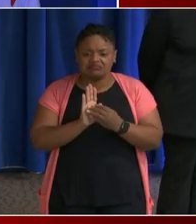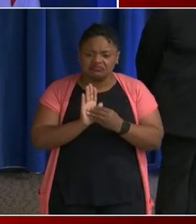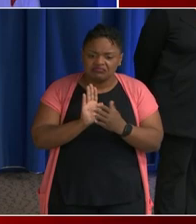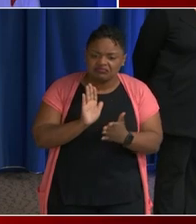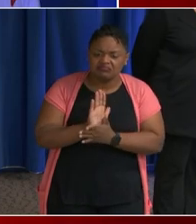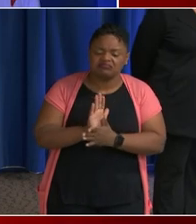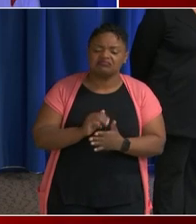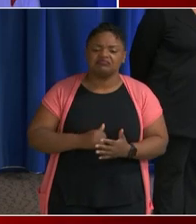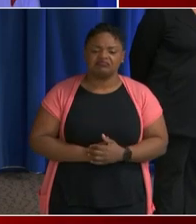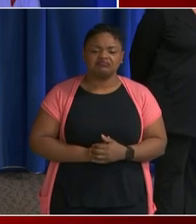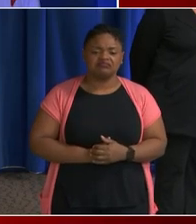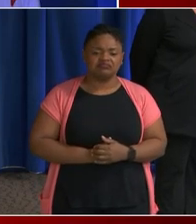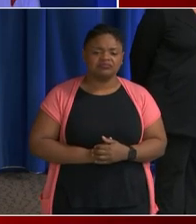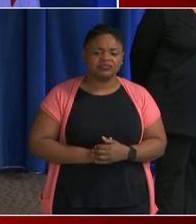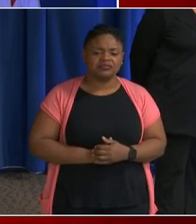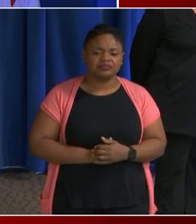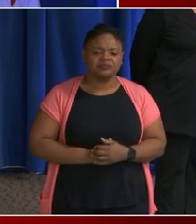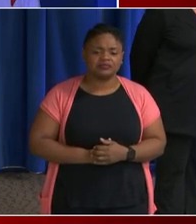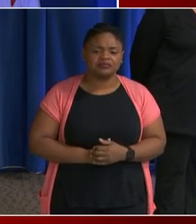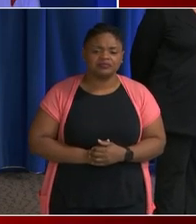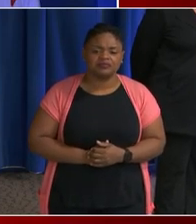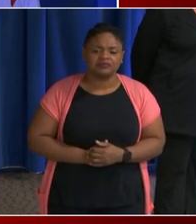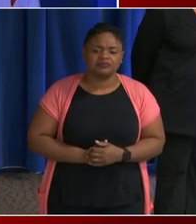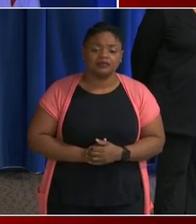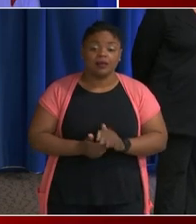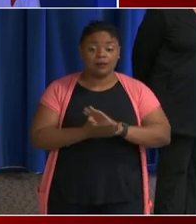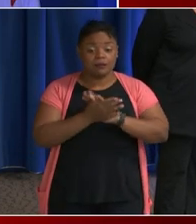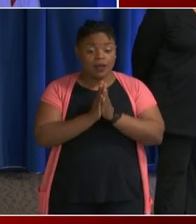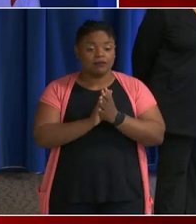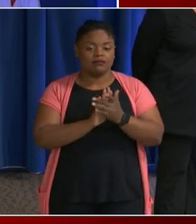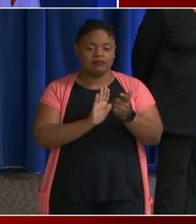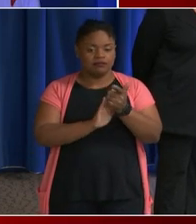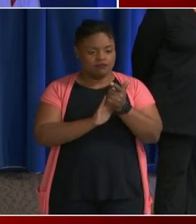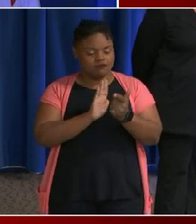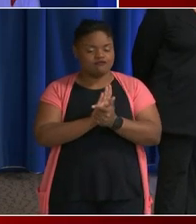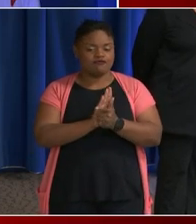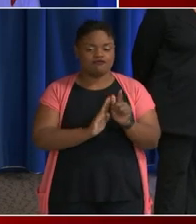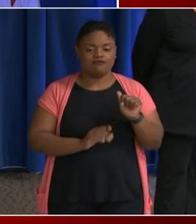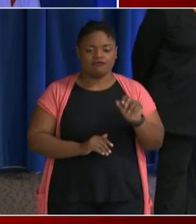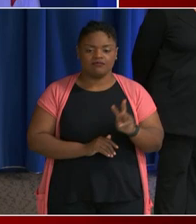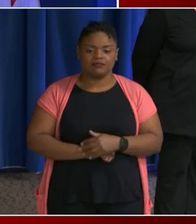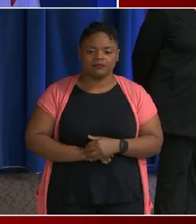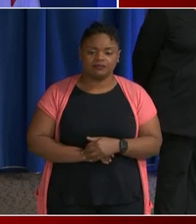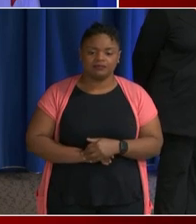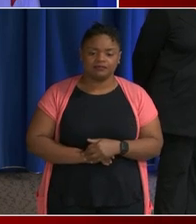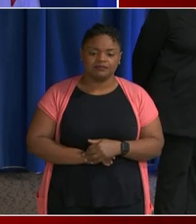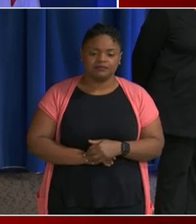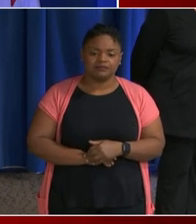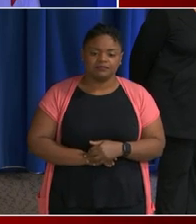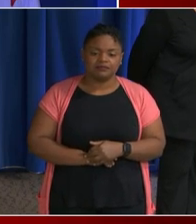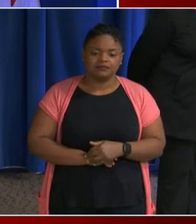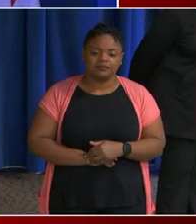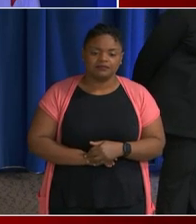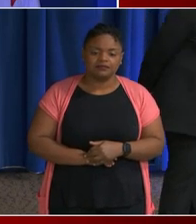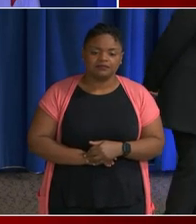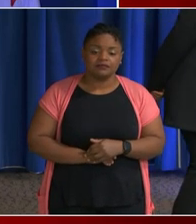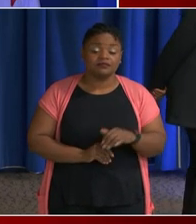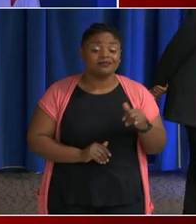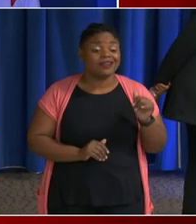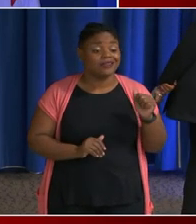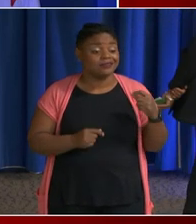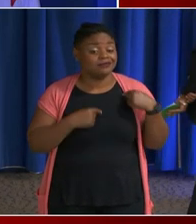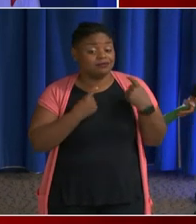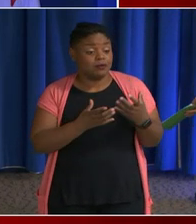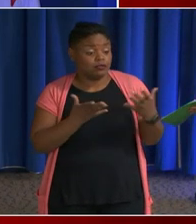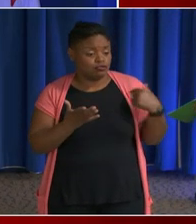under they will legislate those into becoming law here in the city. To the extent that we have concerns,